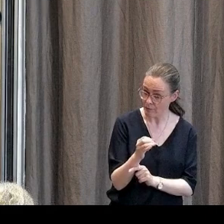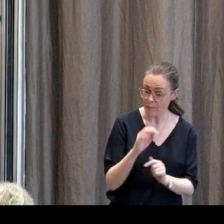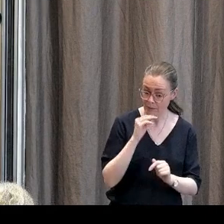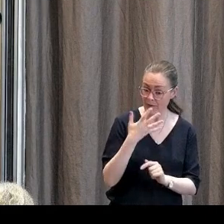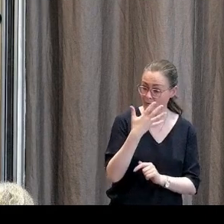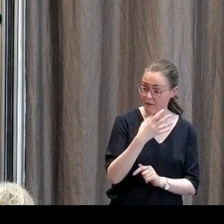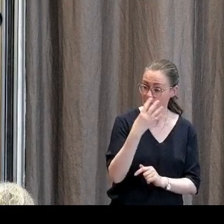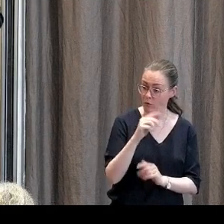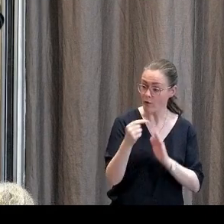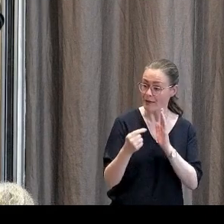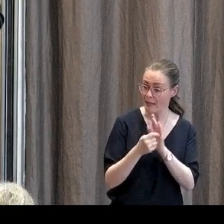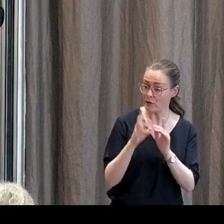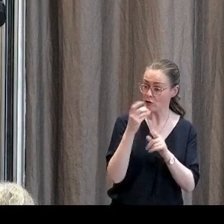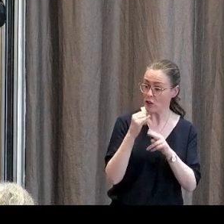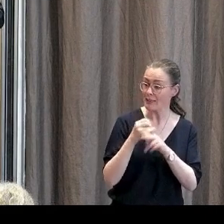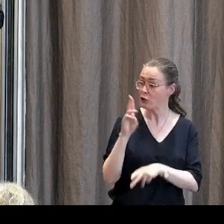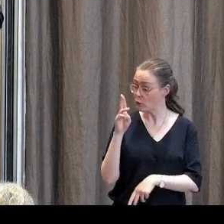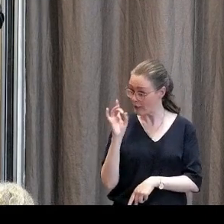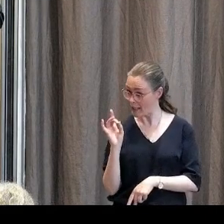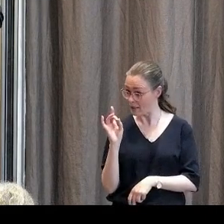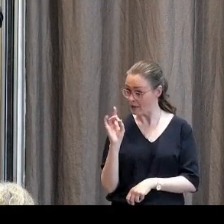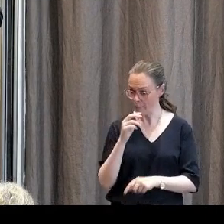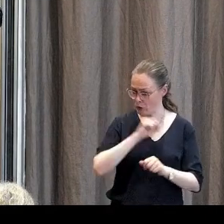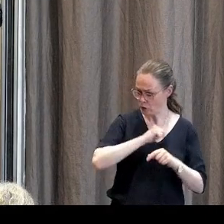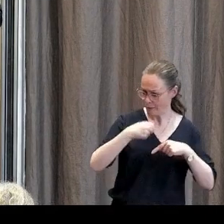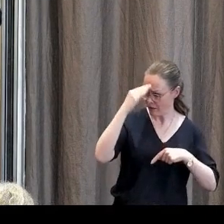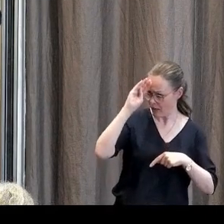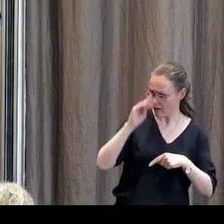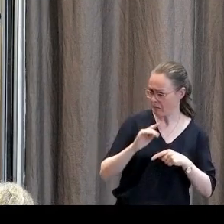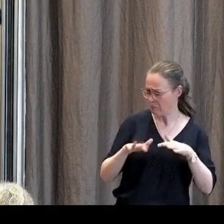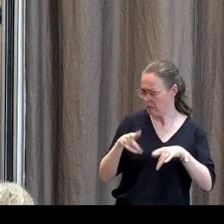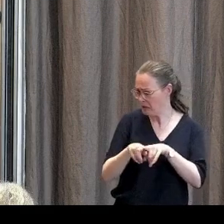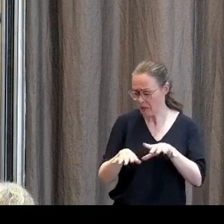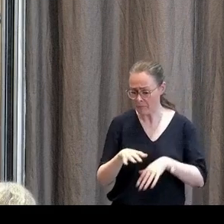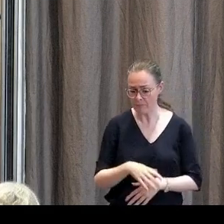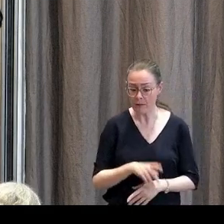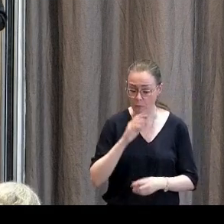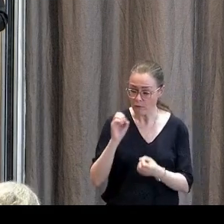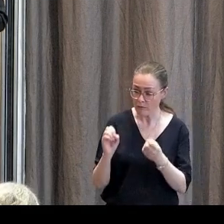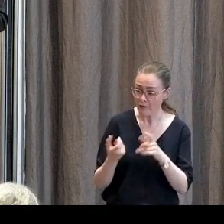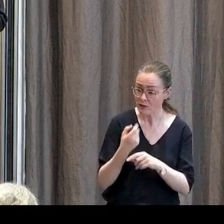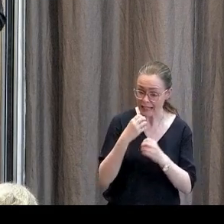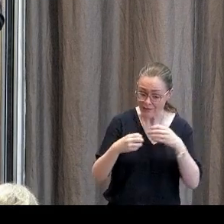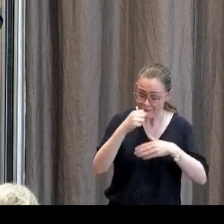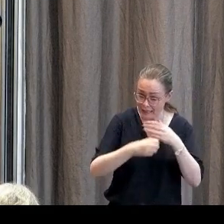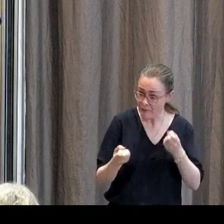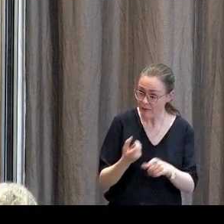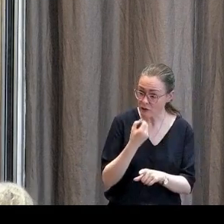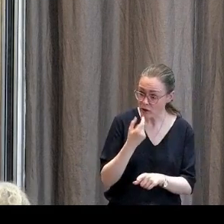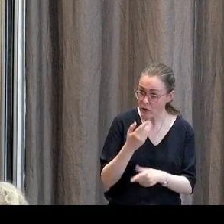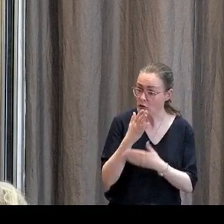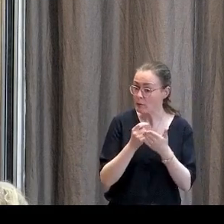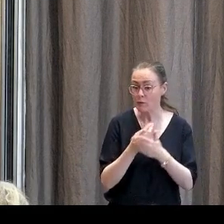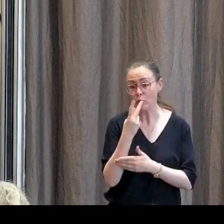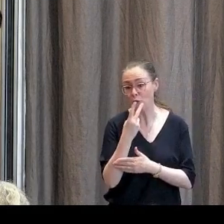54,000 is our estimate in the UK. I'm not sure what the numbers would be like in Ireland, but equivalent. And we give them drugs every day, sometimes